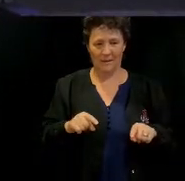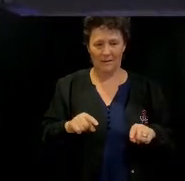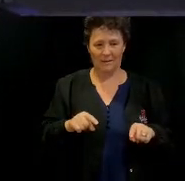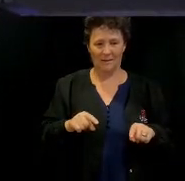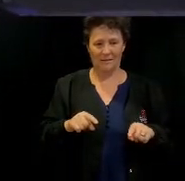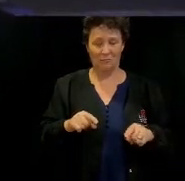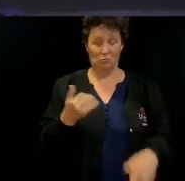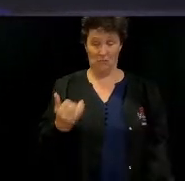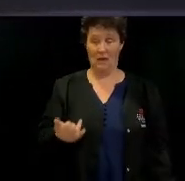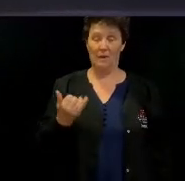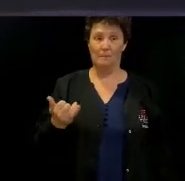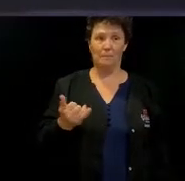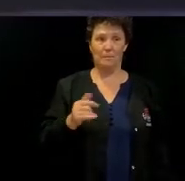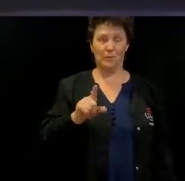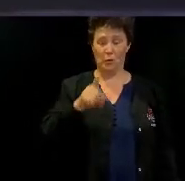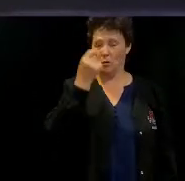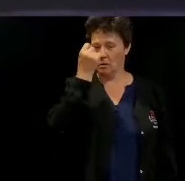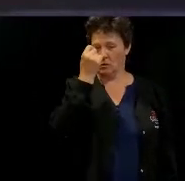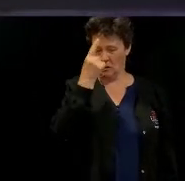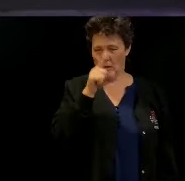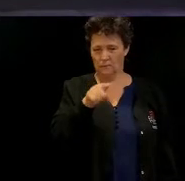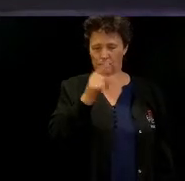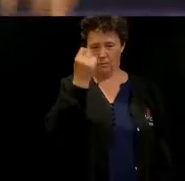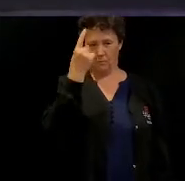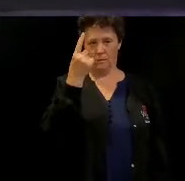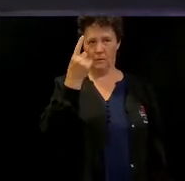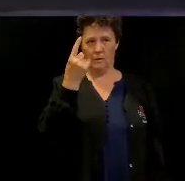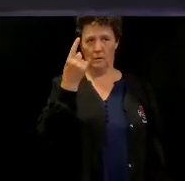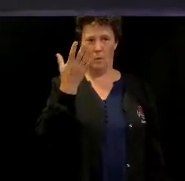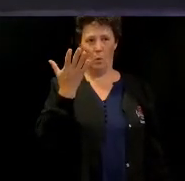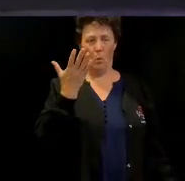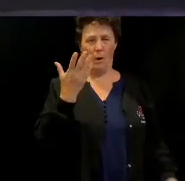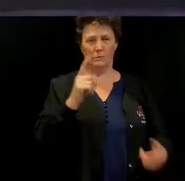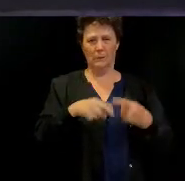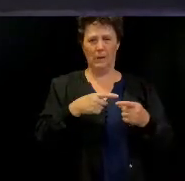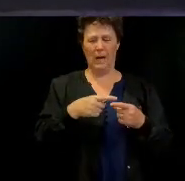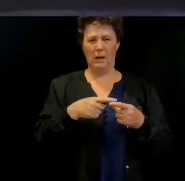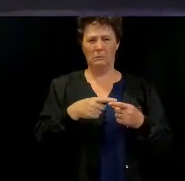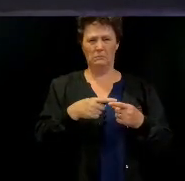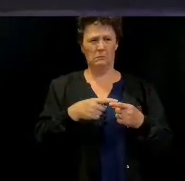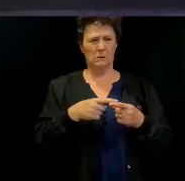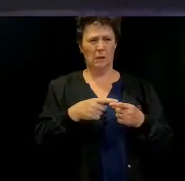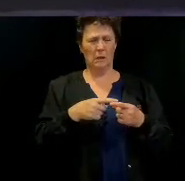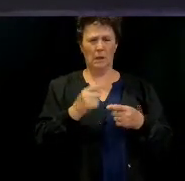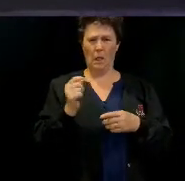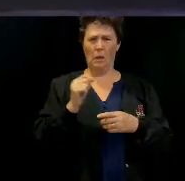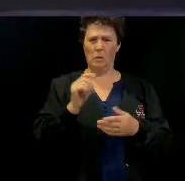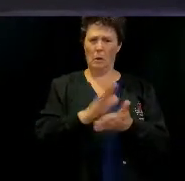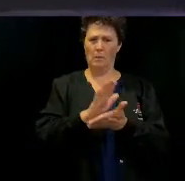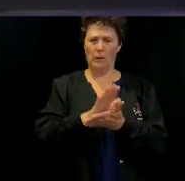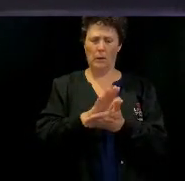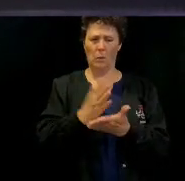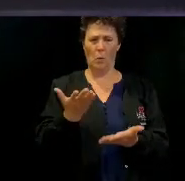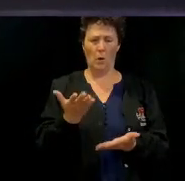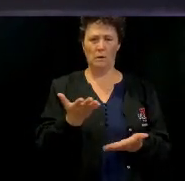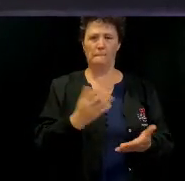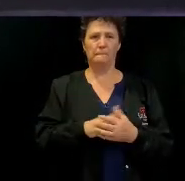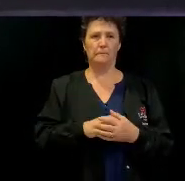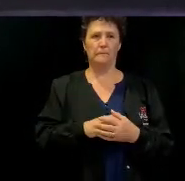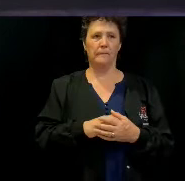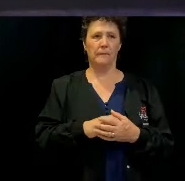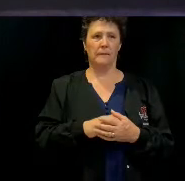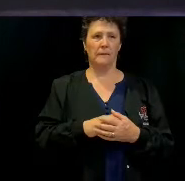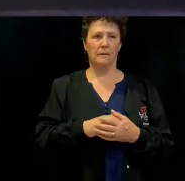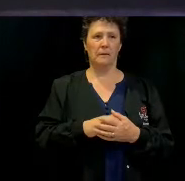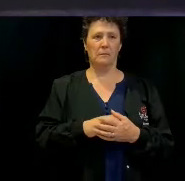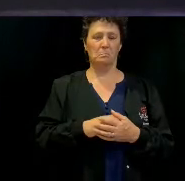Now, do you understand? What was the deal about the toilet paper? No. It was something I